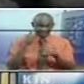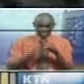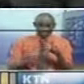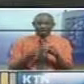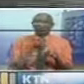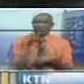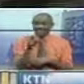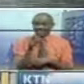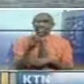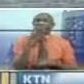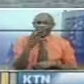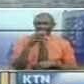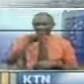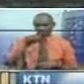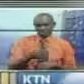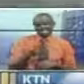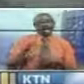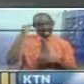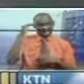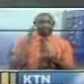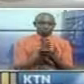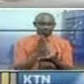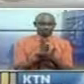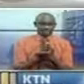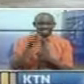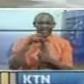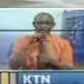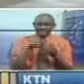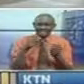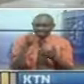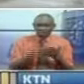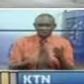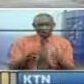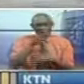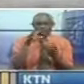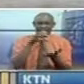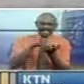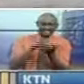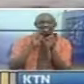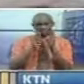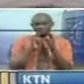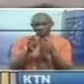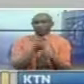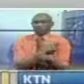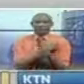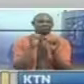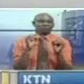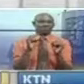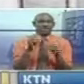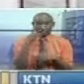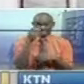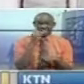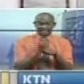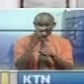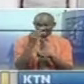that 400,000 is on the higher side, particularly as not all cases are reported to hospitals. In